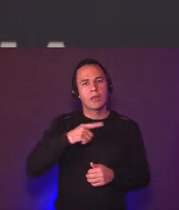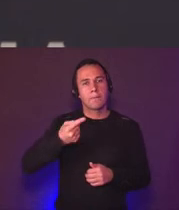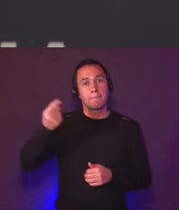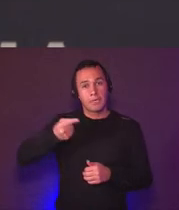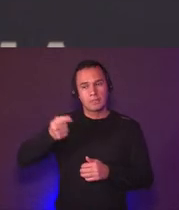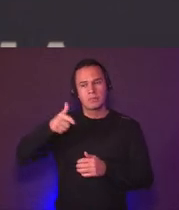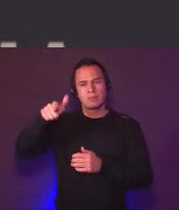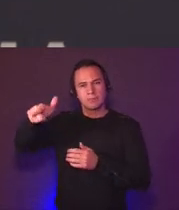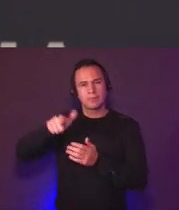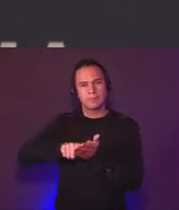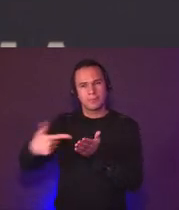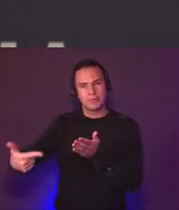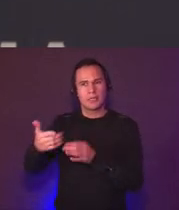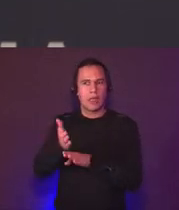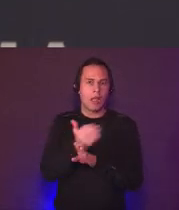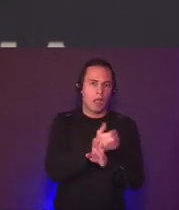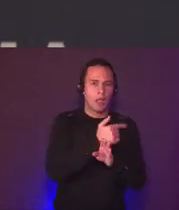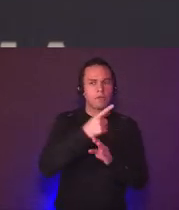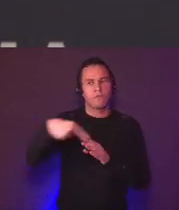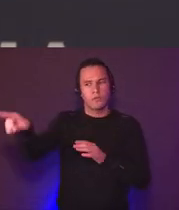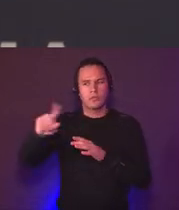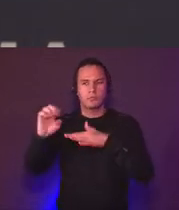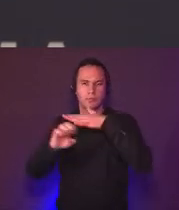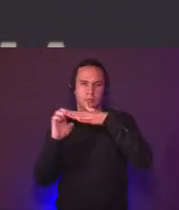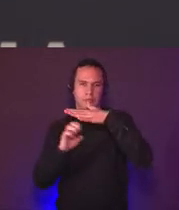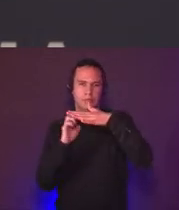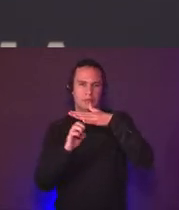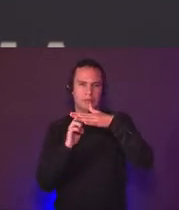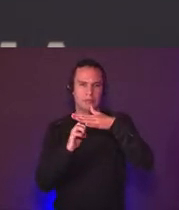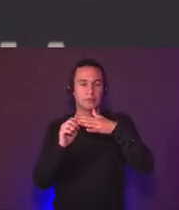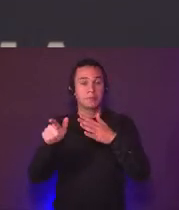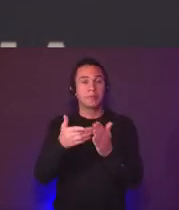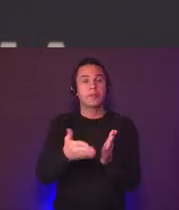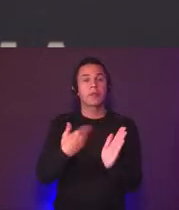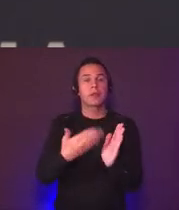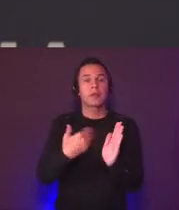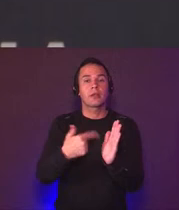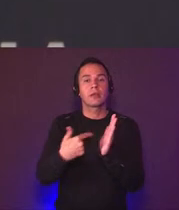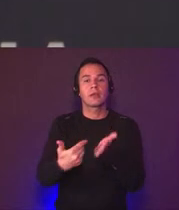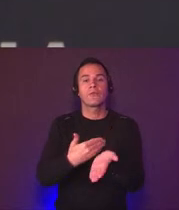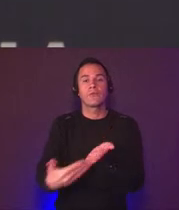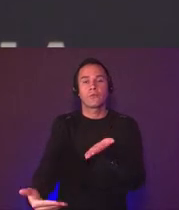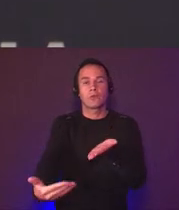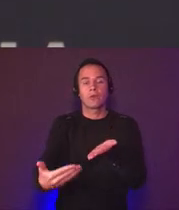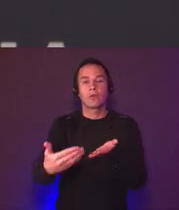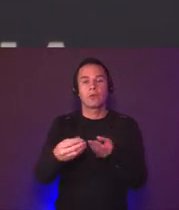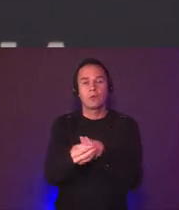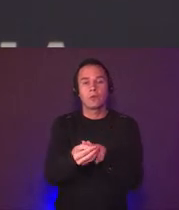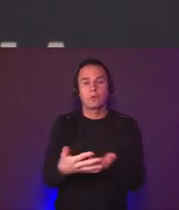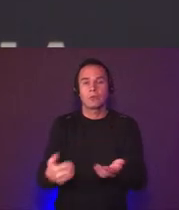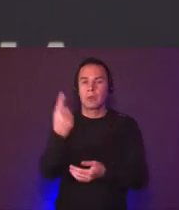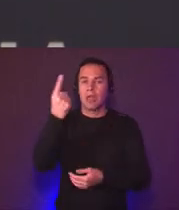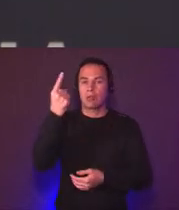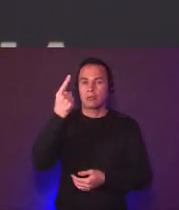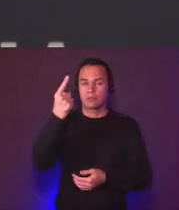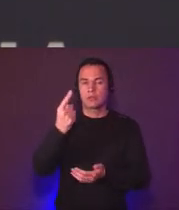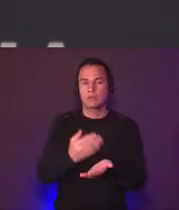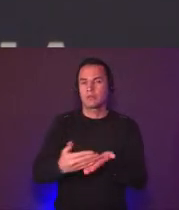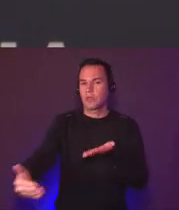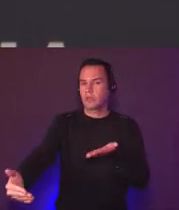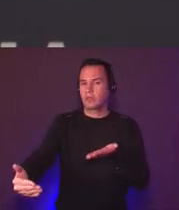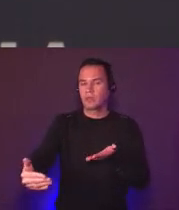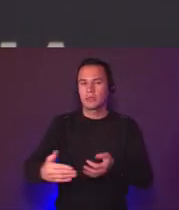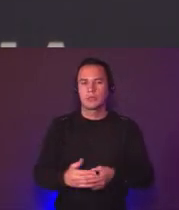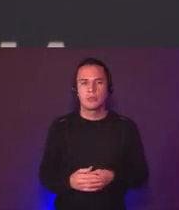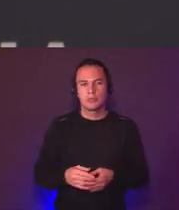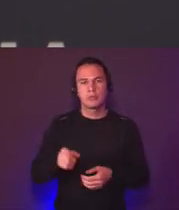went to press. It is the book that kickstarted what we now call data journalism. We would not be here today without